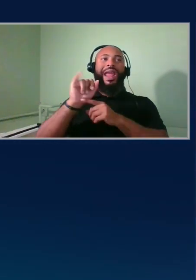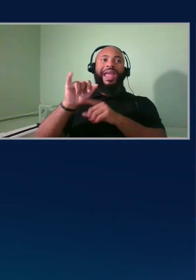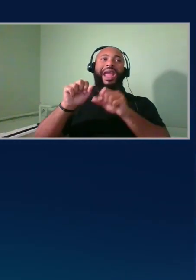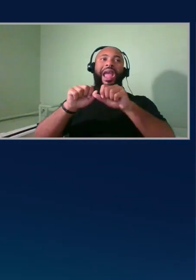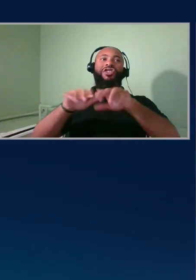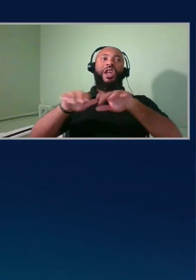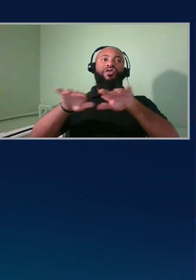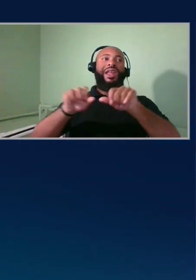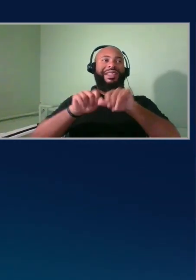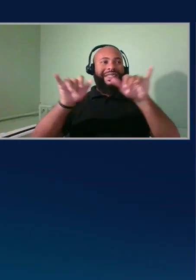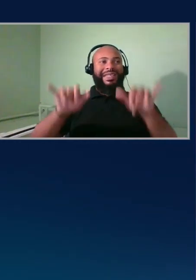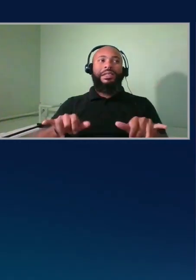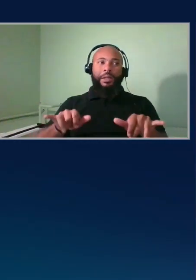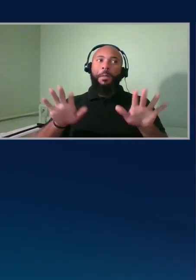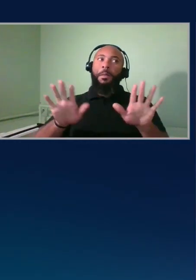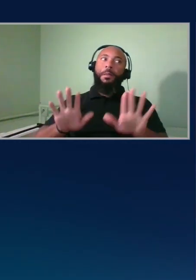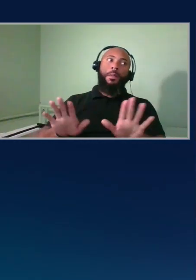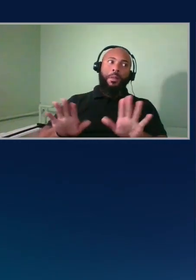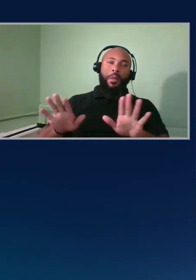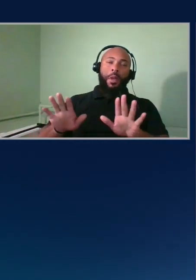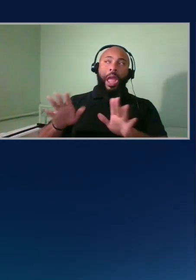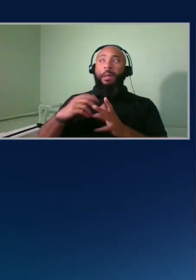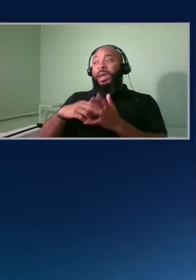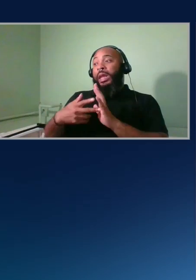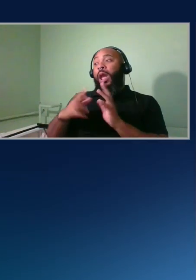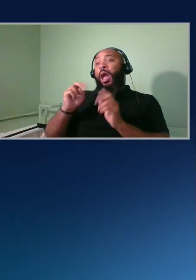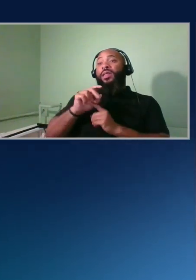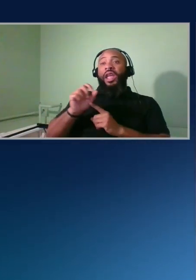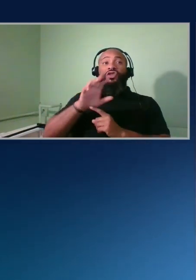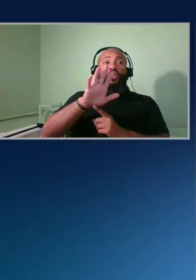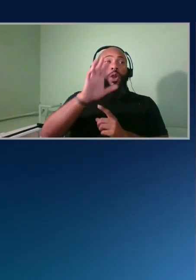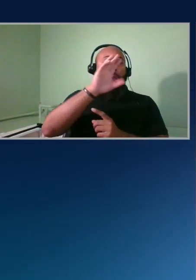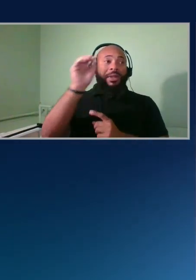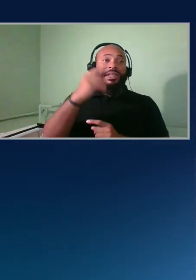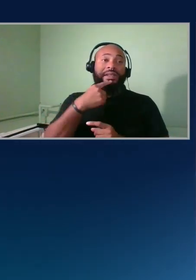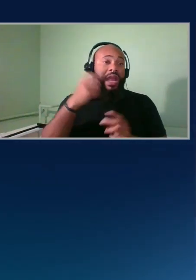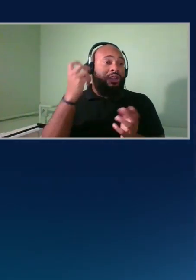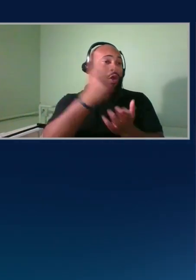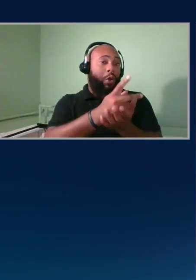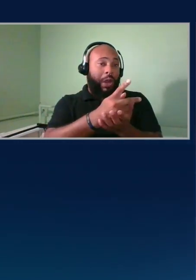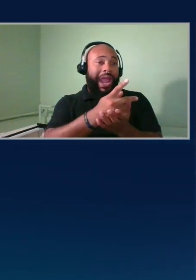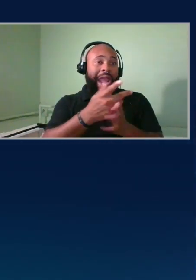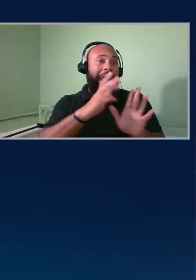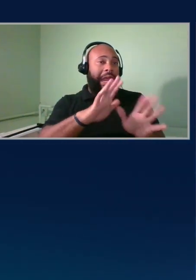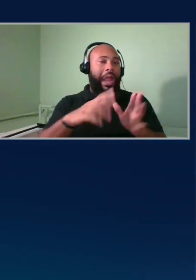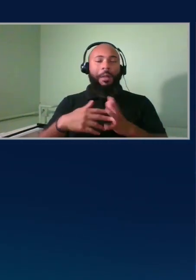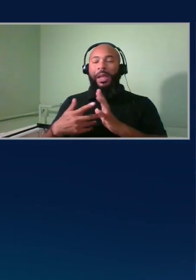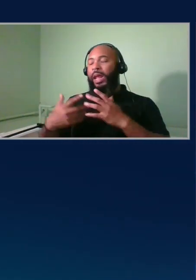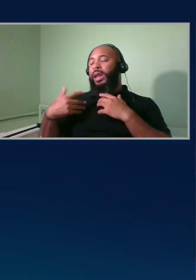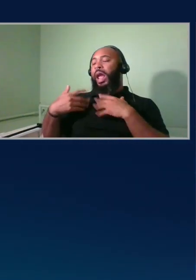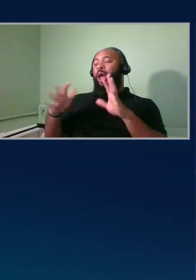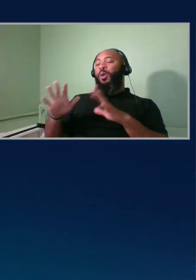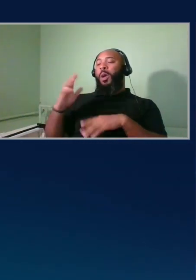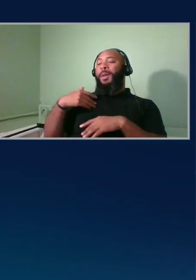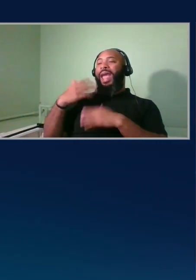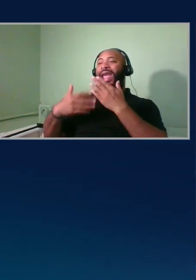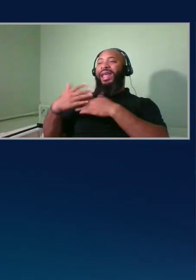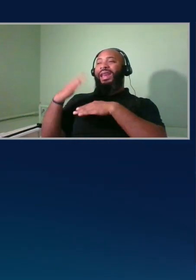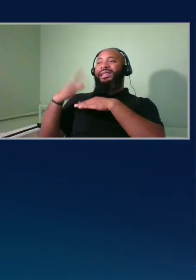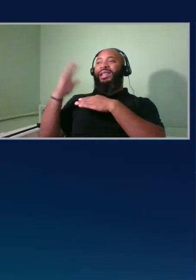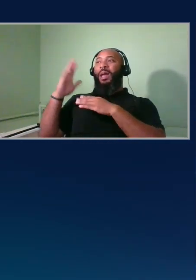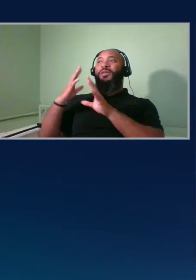true. then you can. I don't want my hand getting slapped. Fair enough. Fair enough. Virtual slap on the wrist. No, thank Yeah. you.